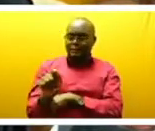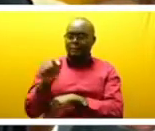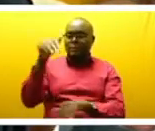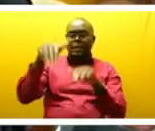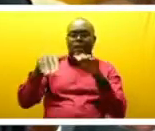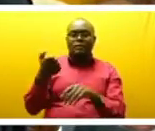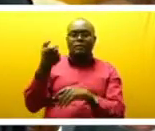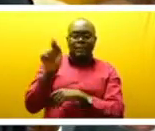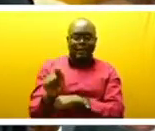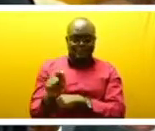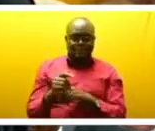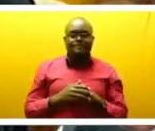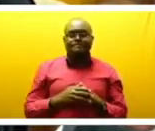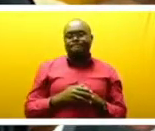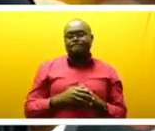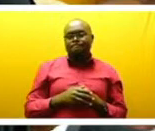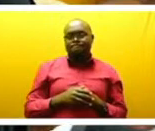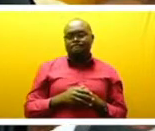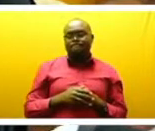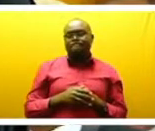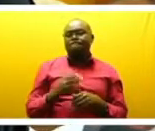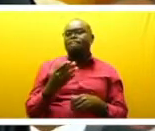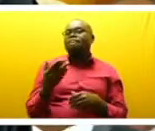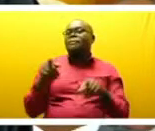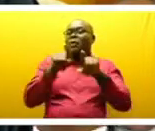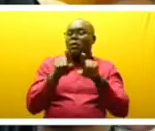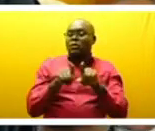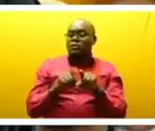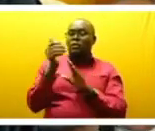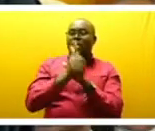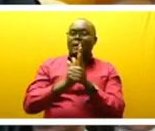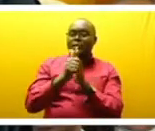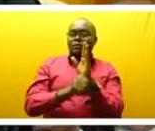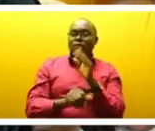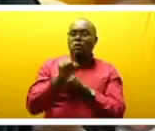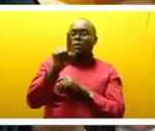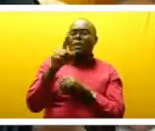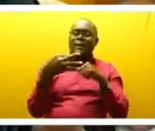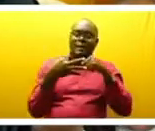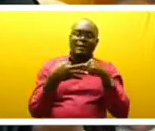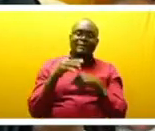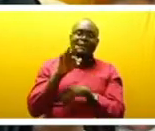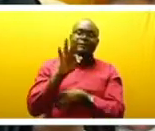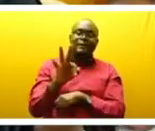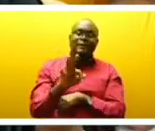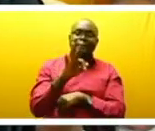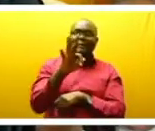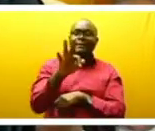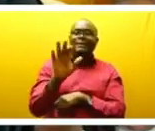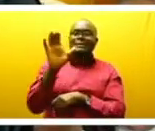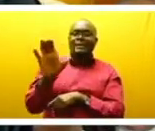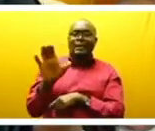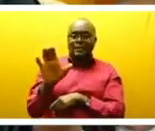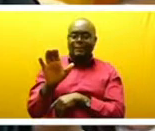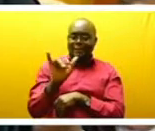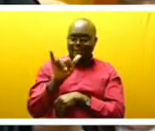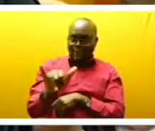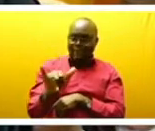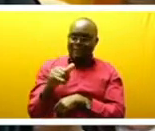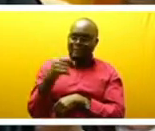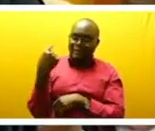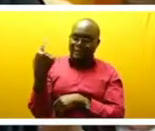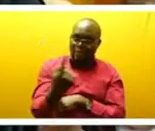Act, and Article 183, 3C, is the